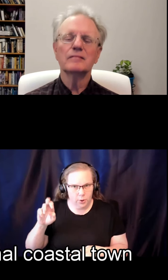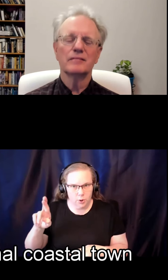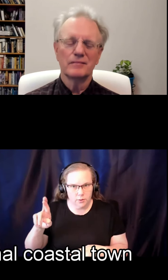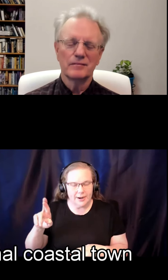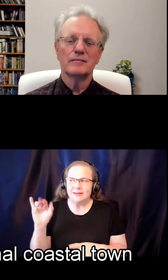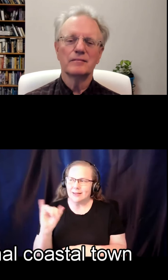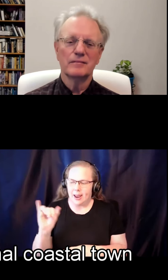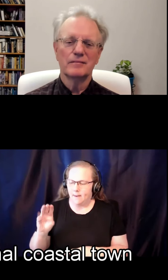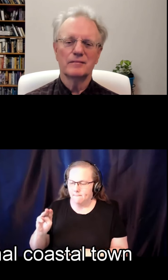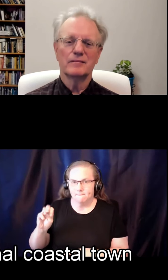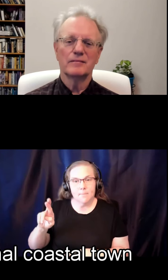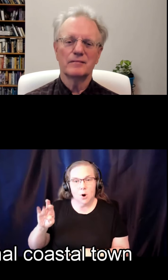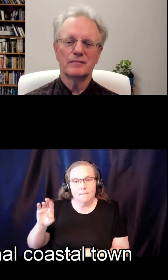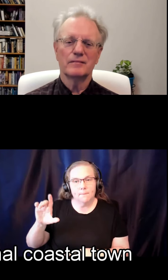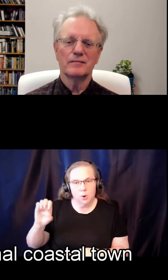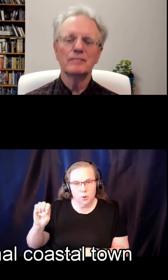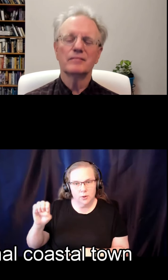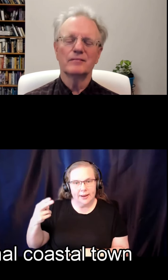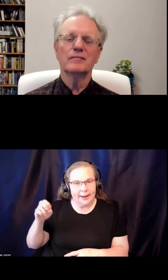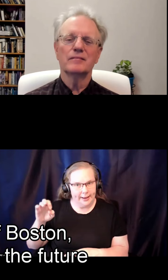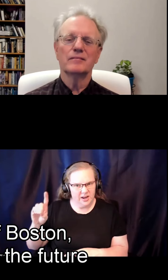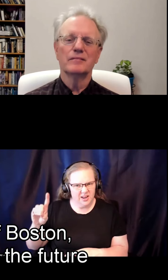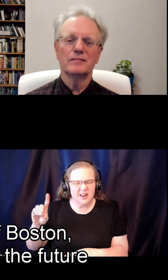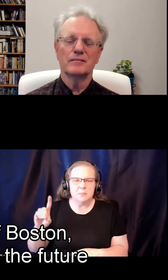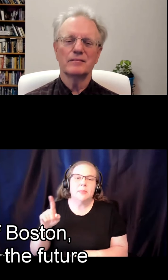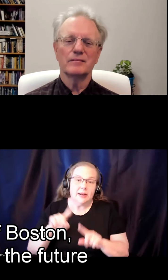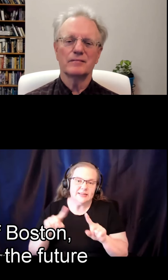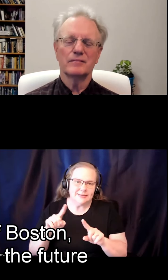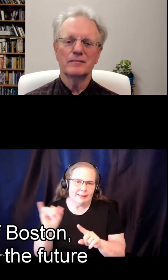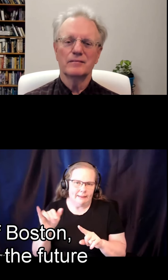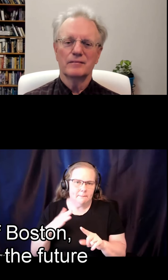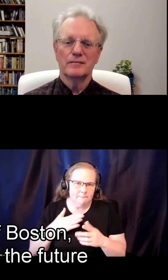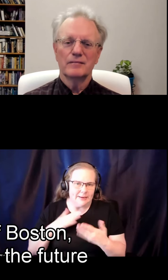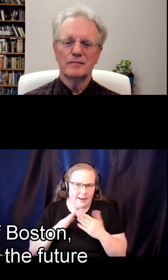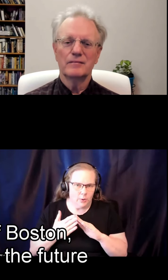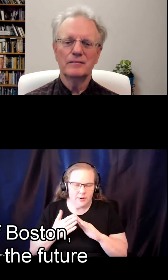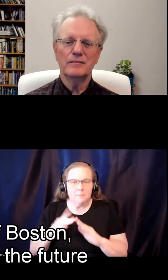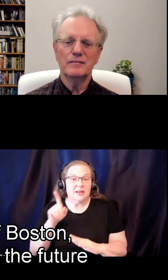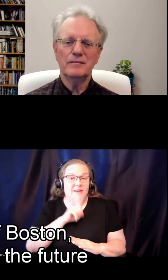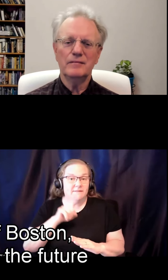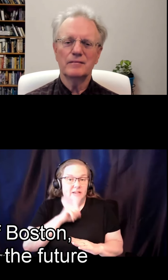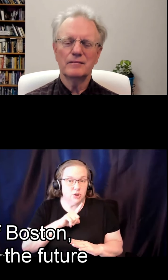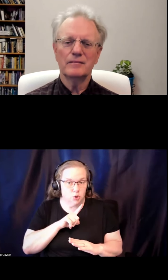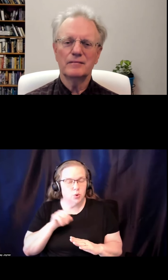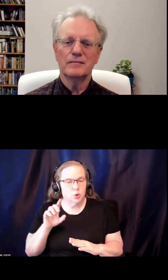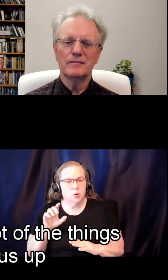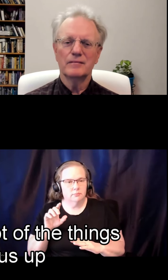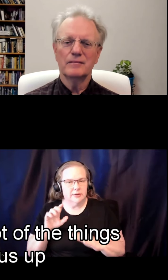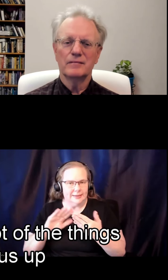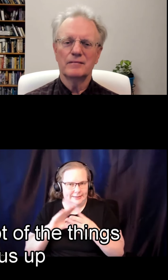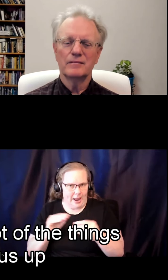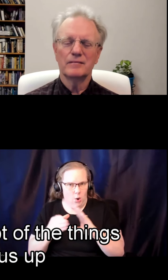Marblehead, where I live, a fictional coastal town to the north of Boston, just a tiny bit in the future,